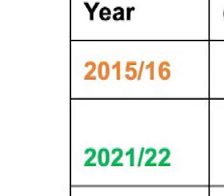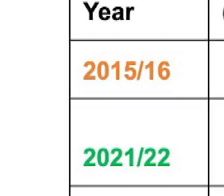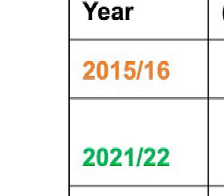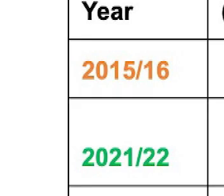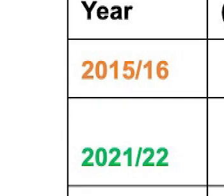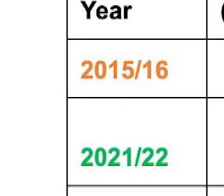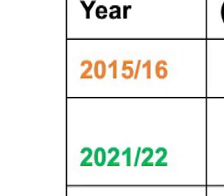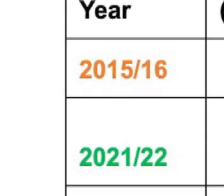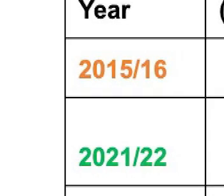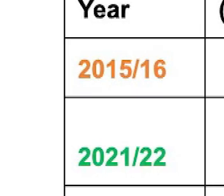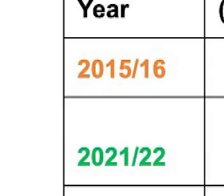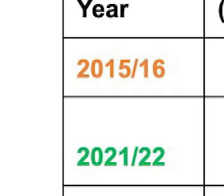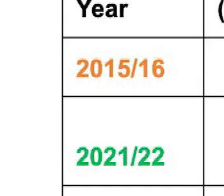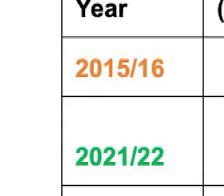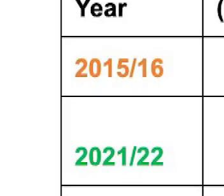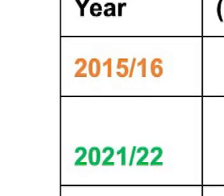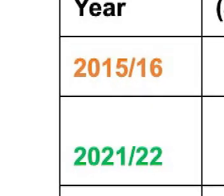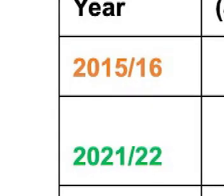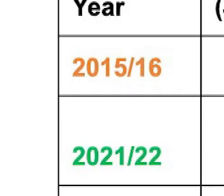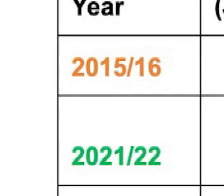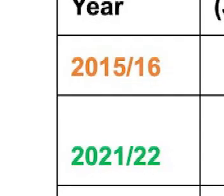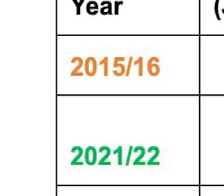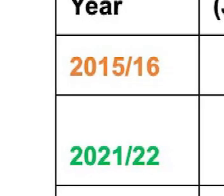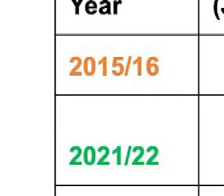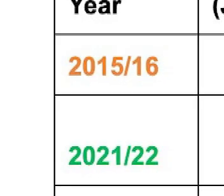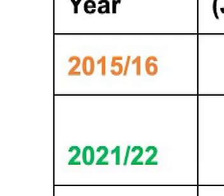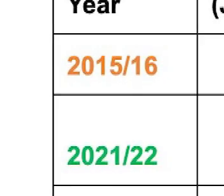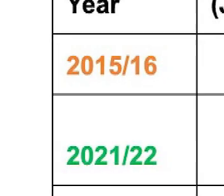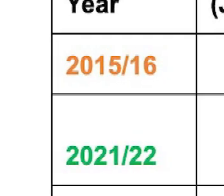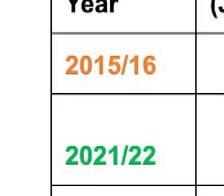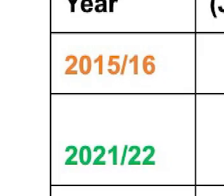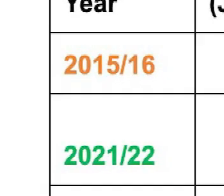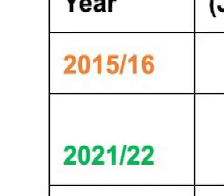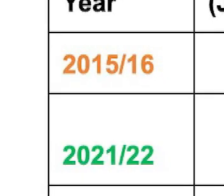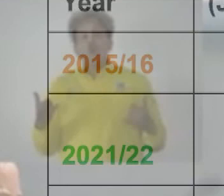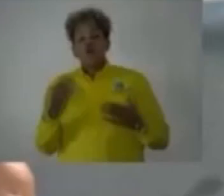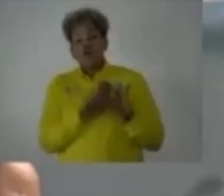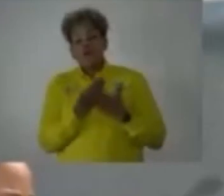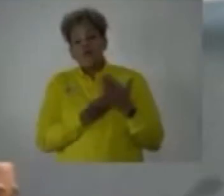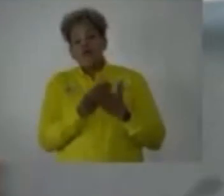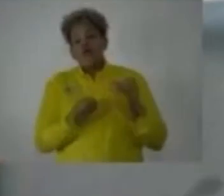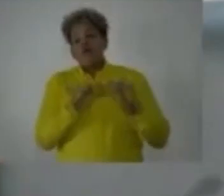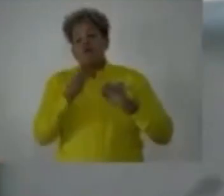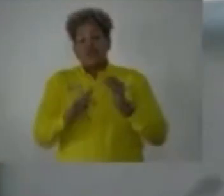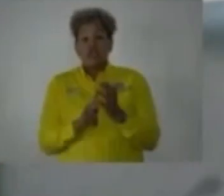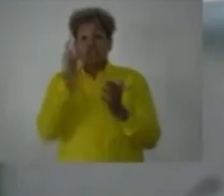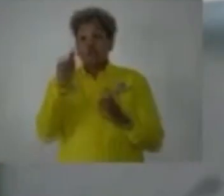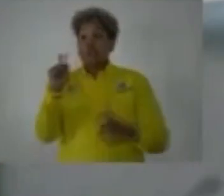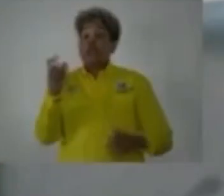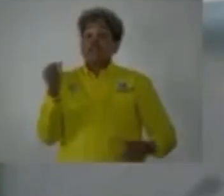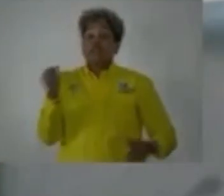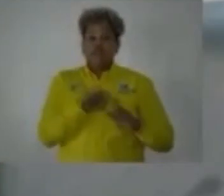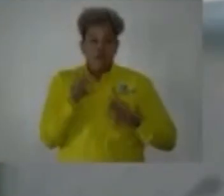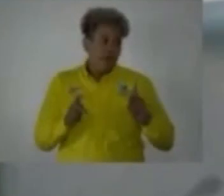opposition PNP's claim that Jamaicans are increasingly being taxed indirectly. Its leader, Mark Golding, provided